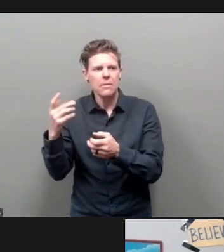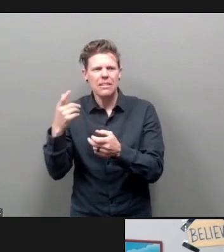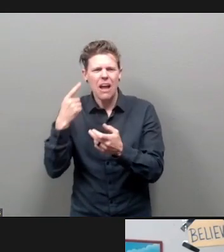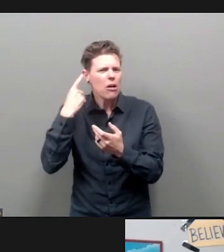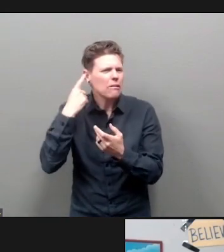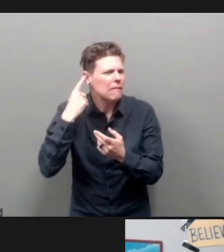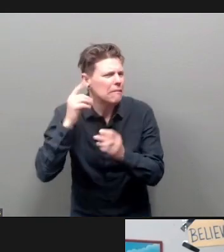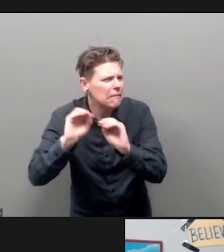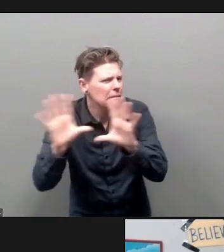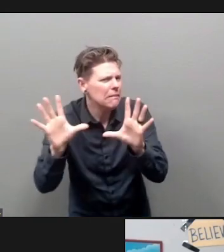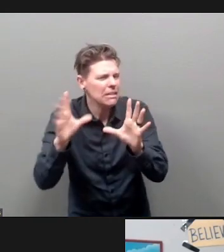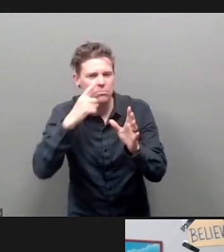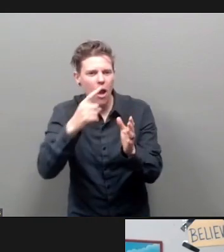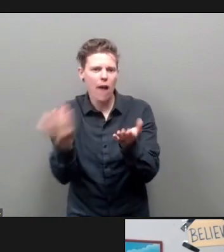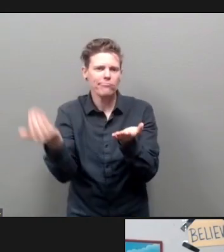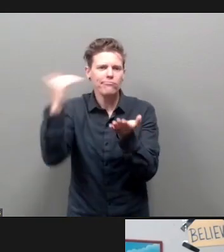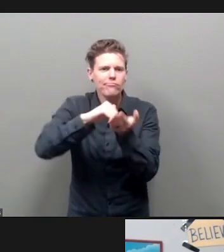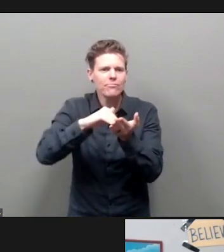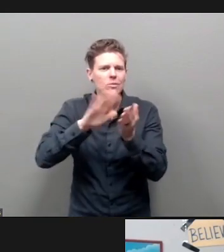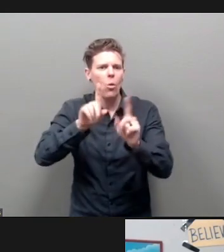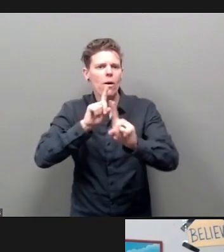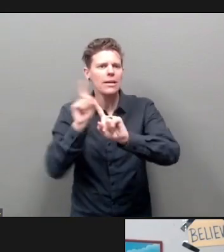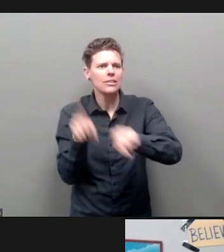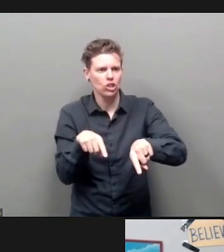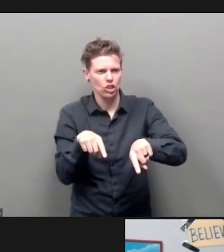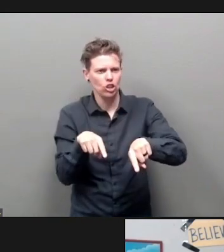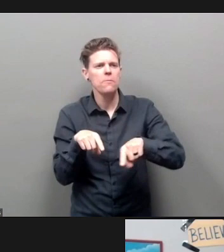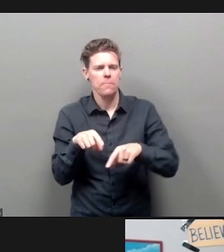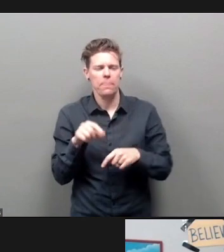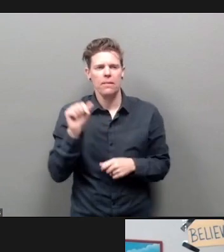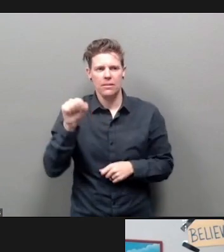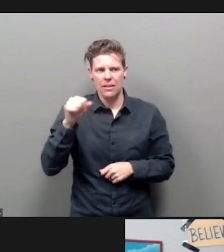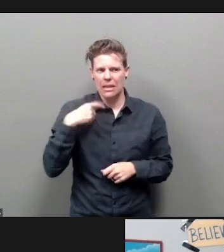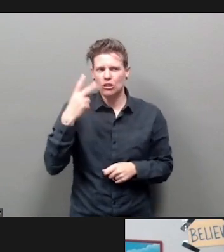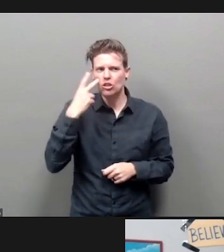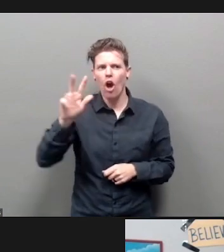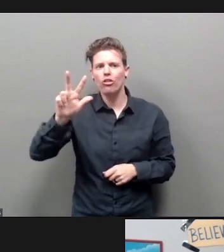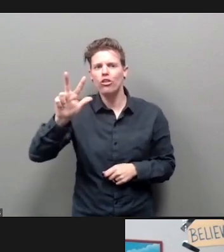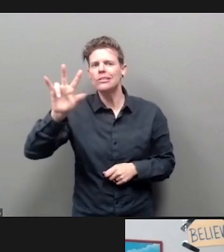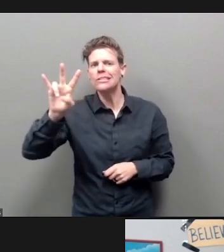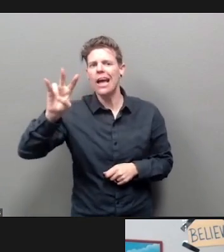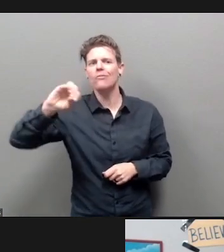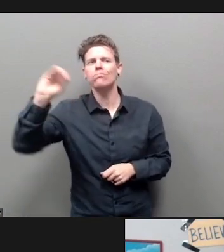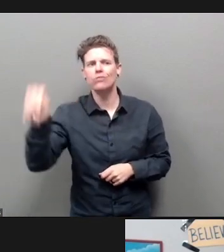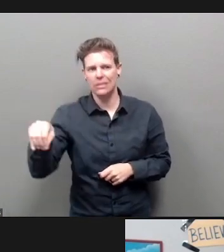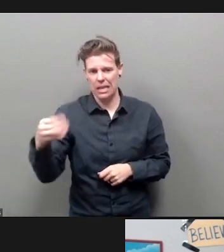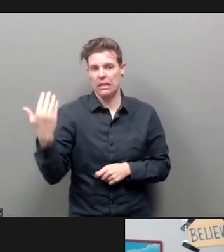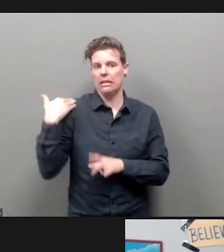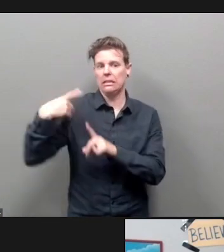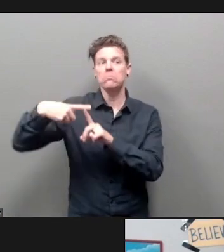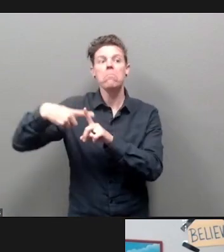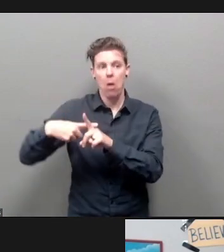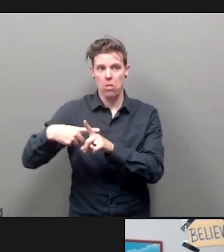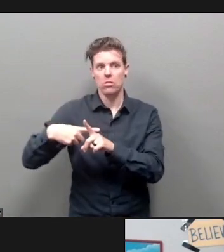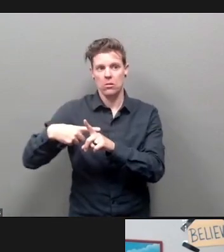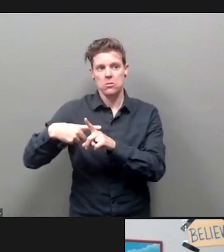about 37. Last I saw was a month ago, 37%, but we can get that data for you. Okay.